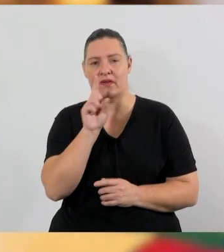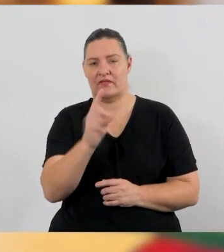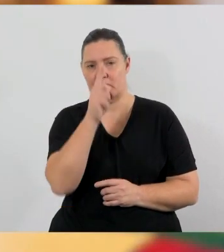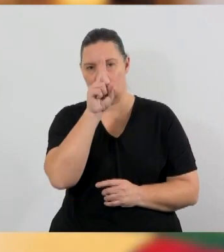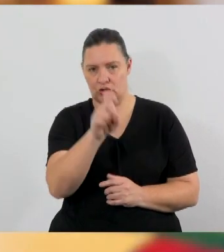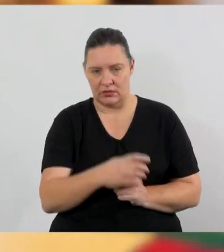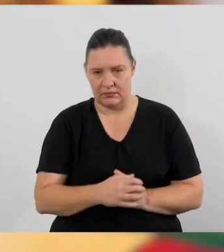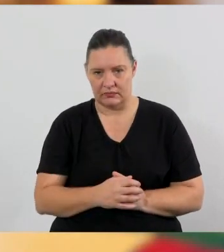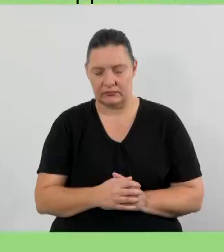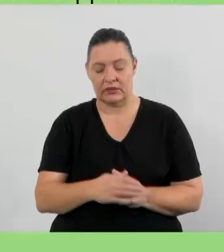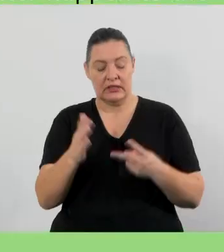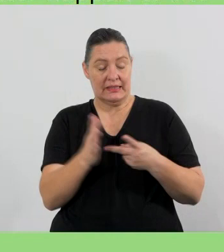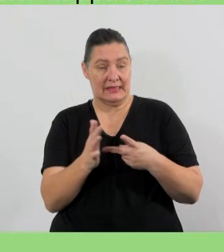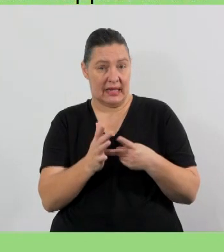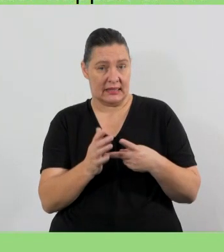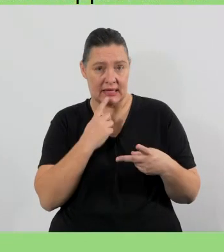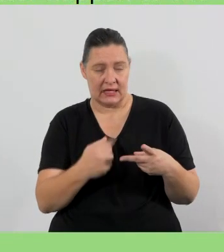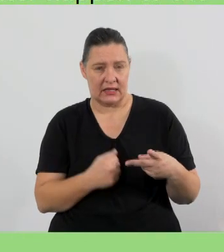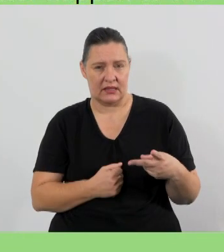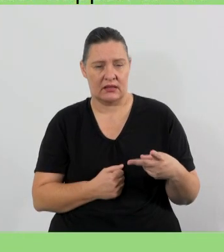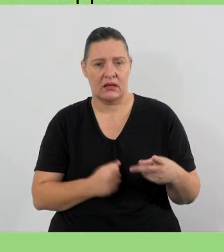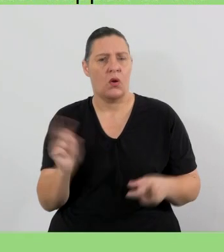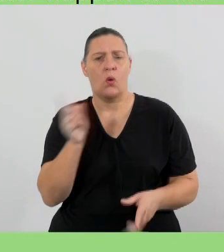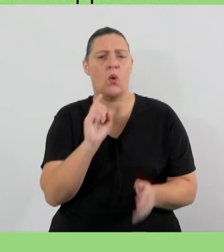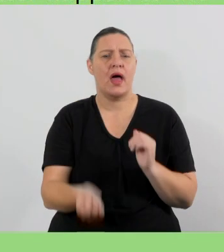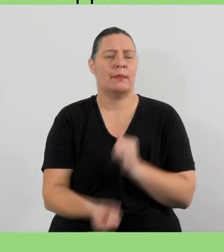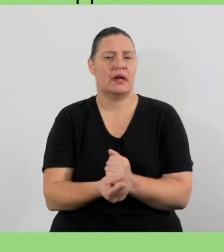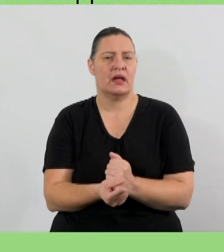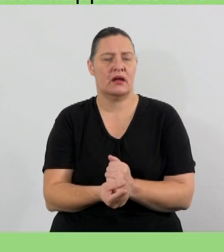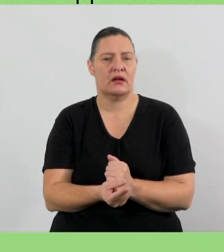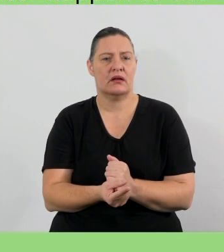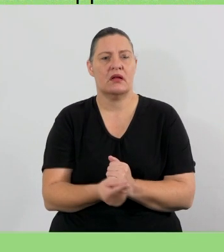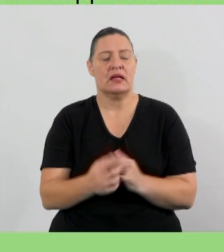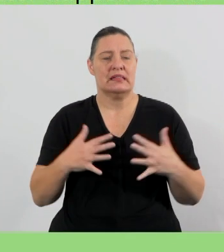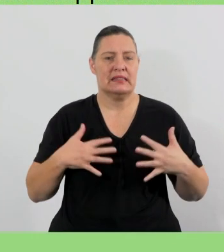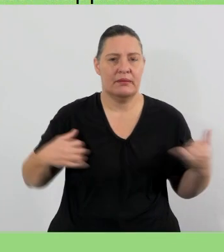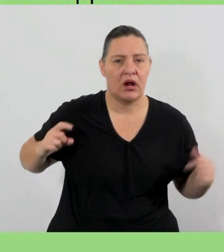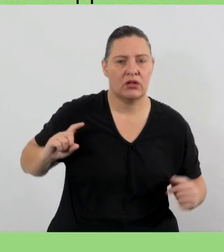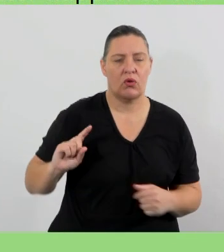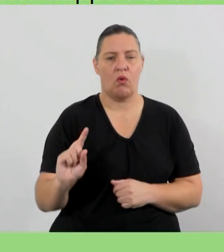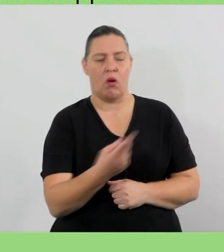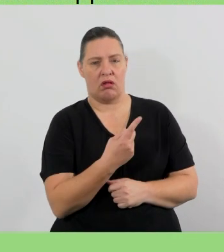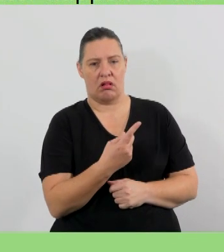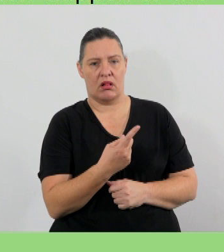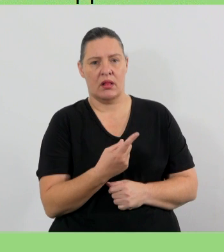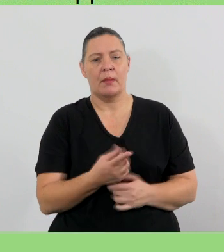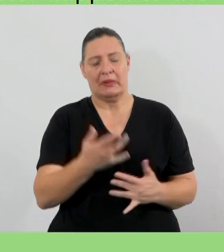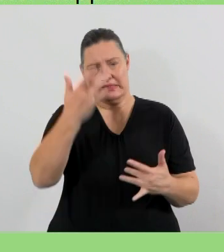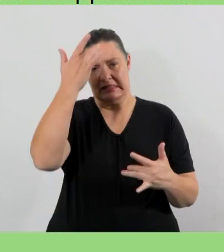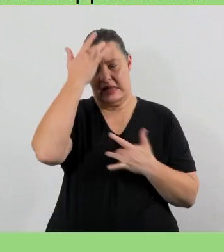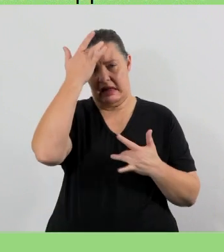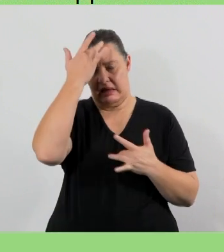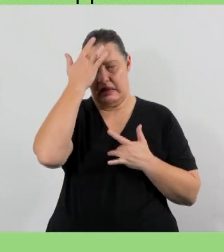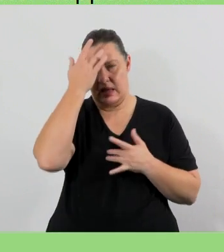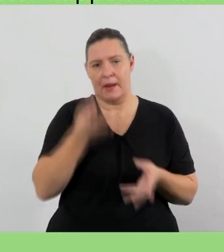first question. Now, our second one says, what would happen if all the zebras contracted a